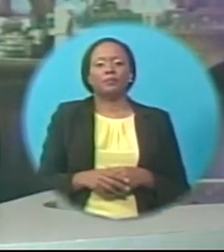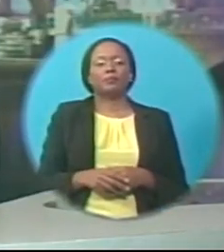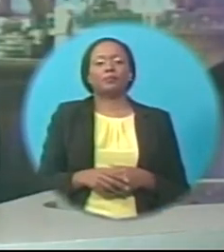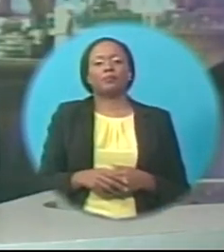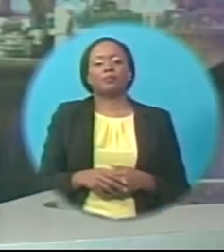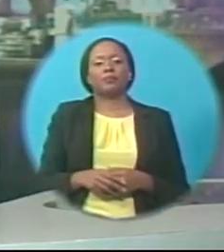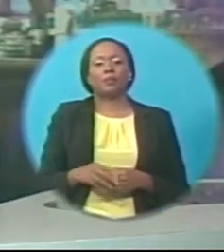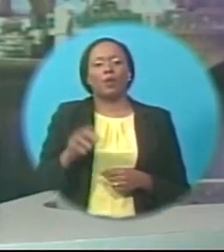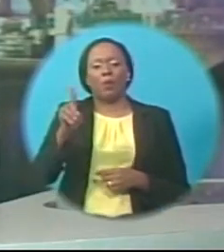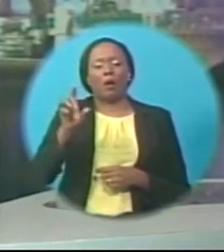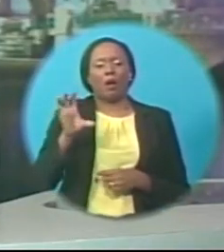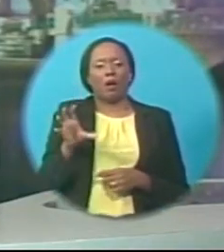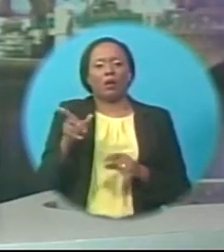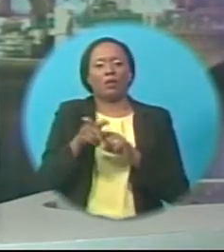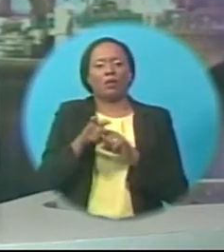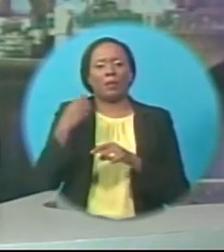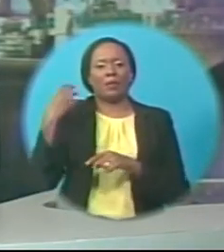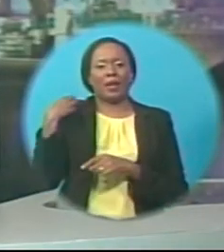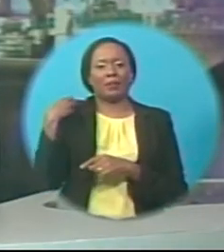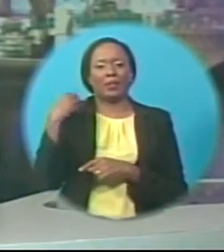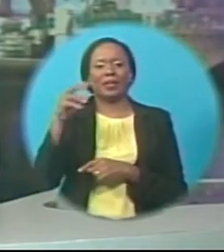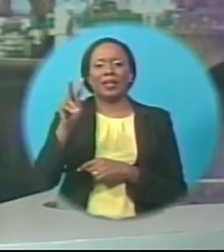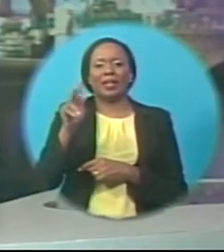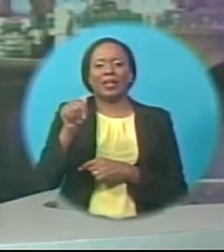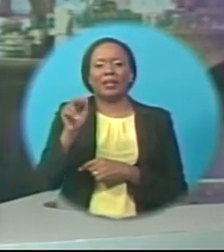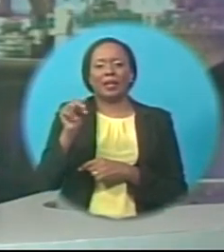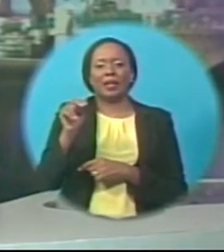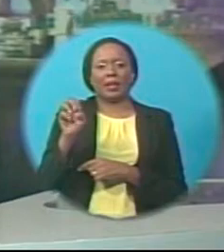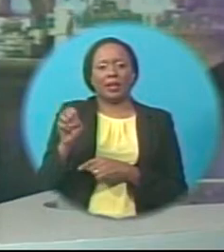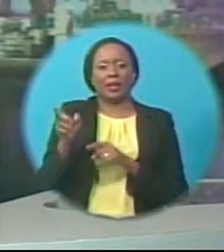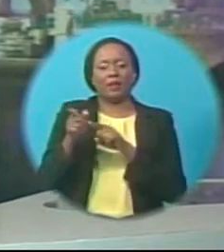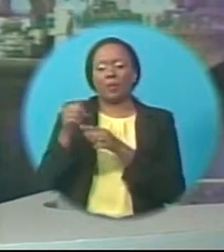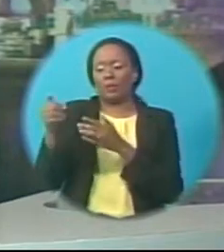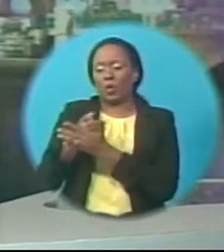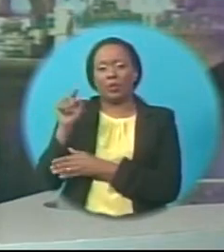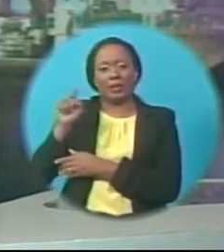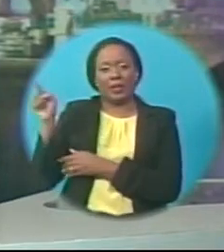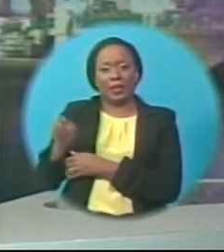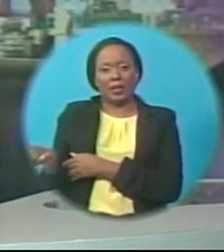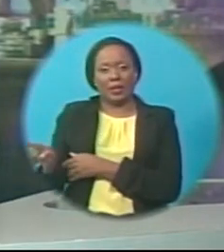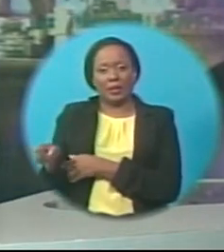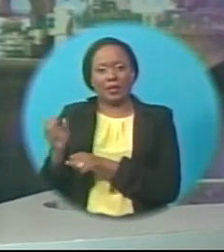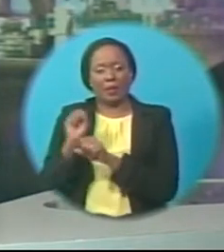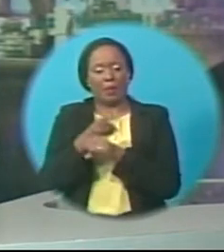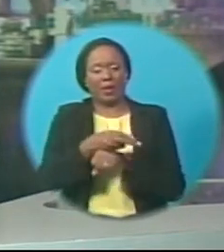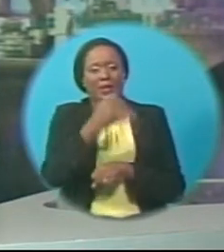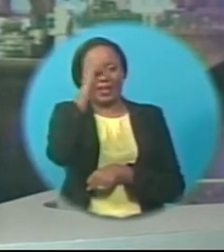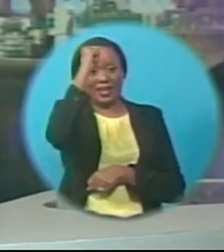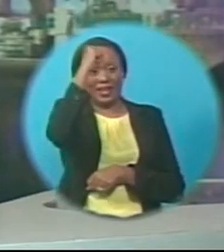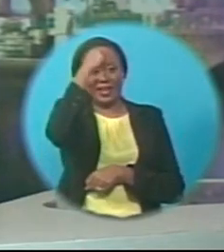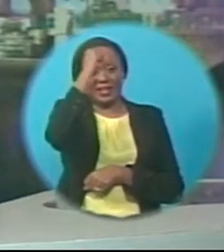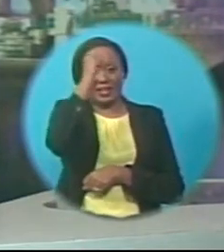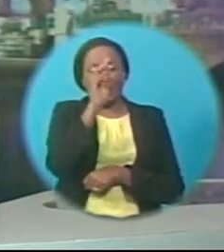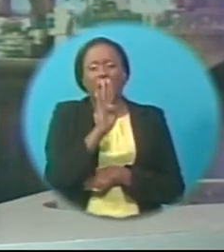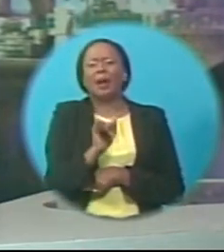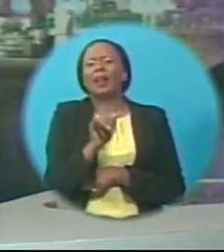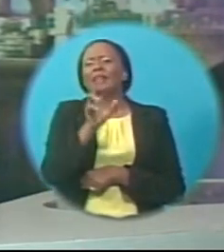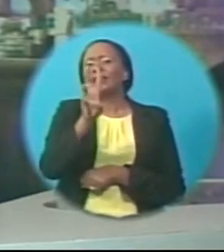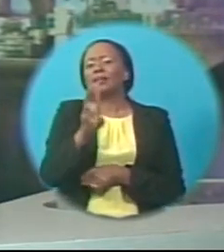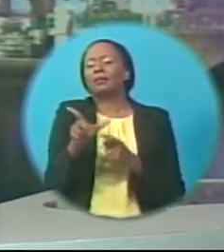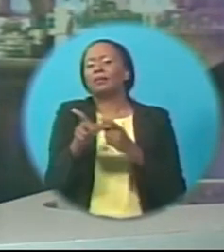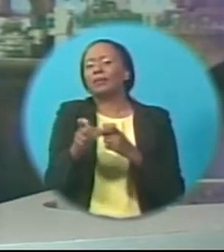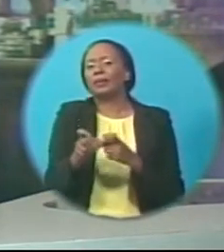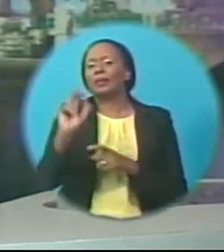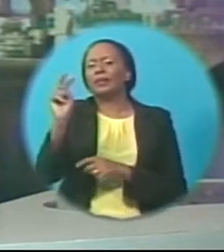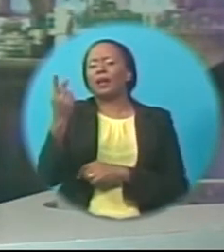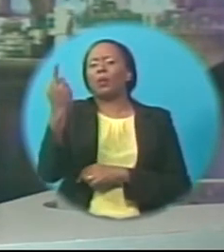a century from captain Kane Williamson proved the difference as New Zealand defeated India by 6 runs in the second one-day international